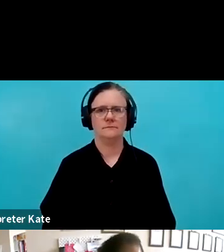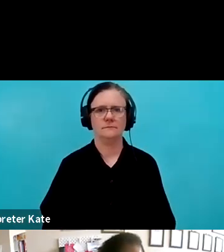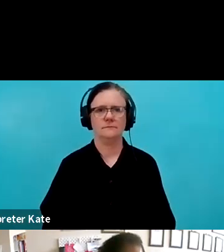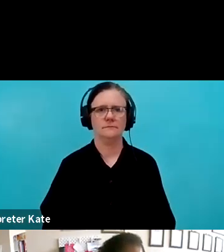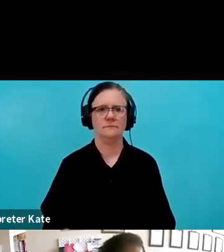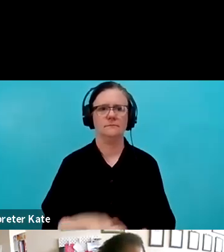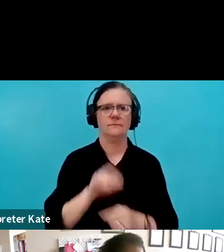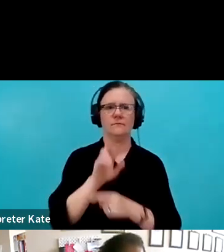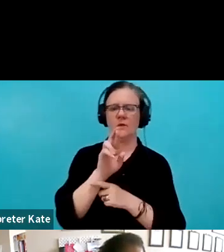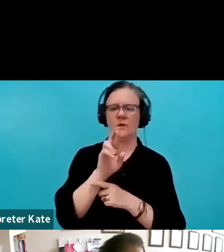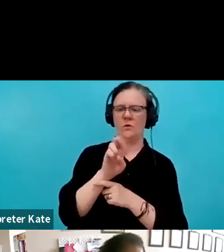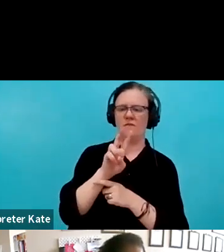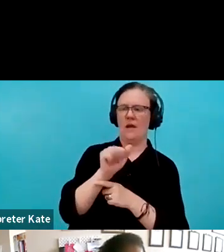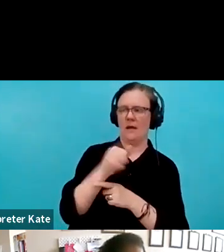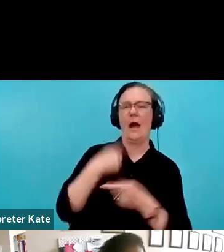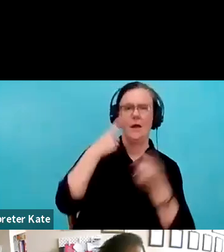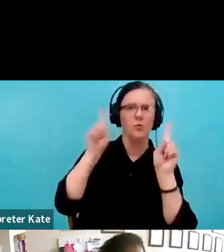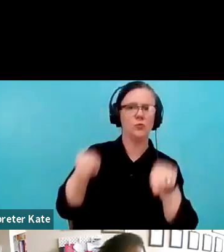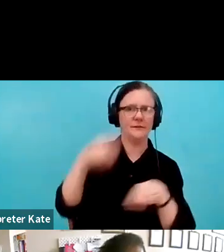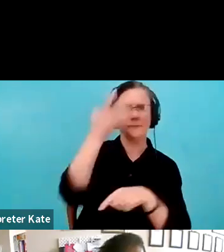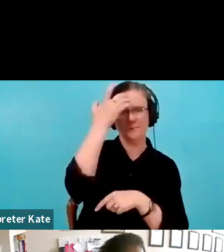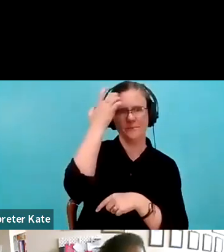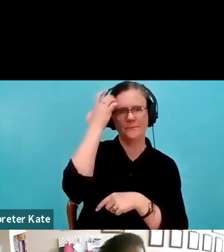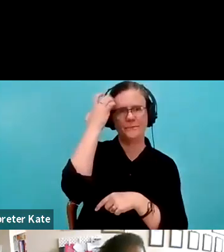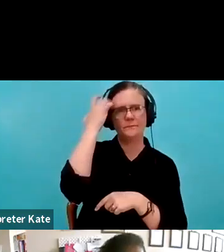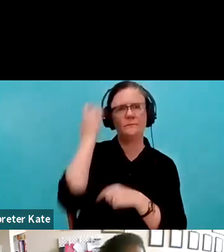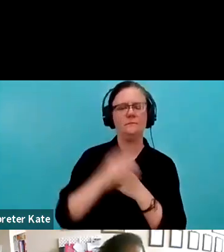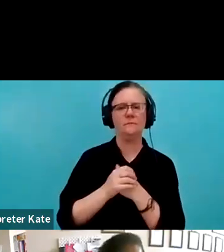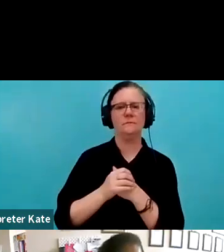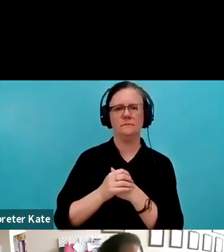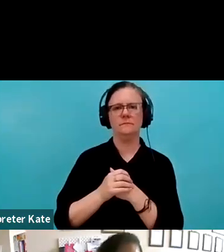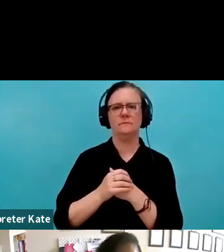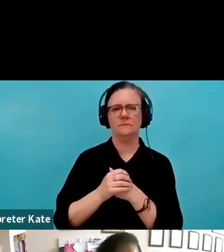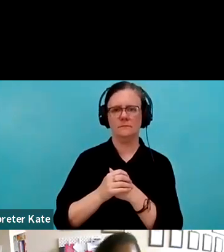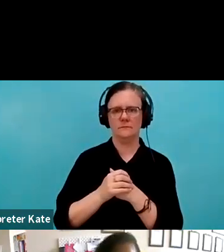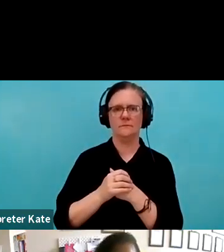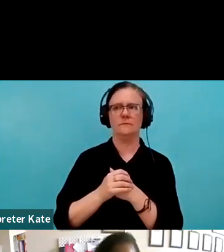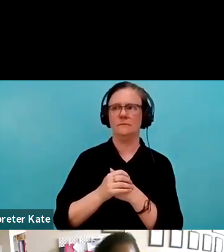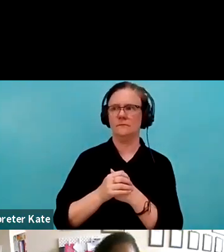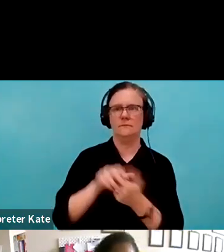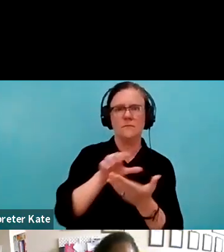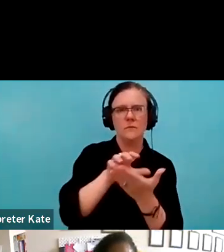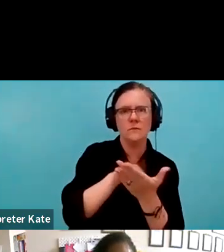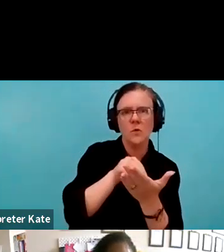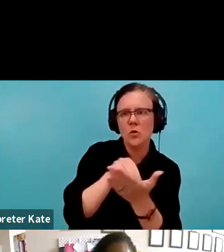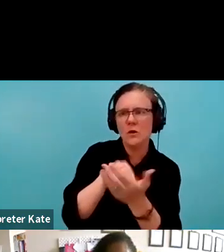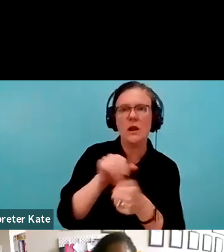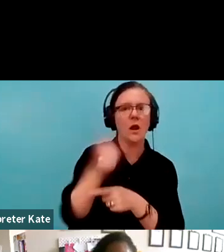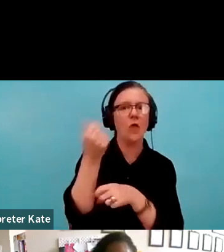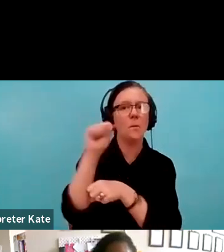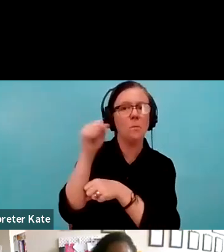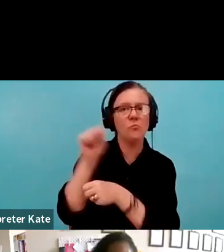I agree with that. This is Reveca. You know, learning from each other, learning from different